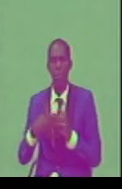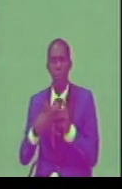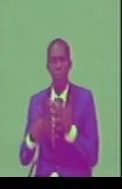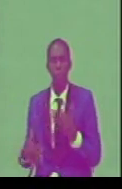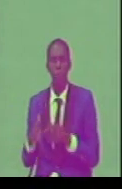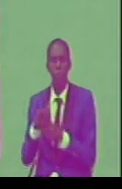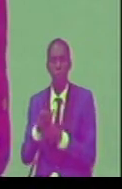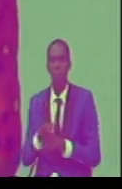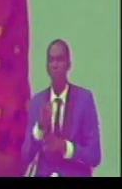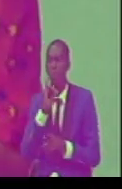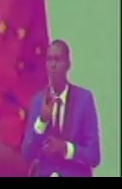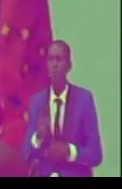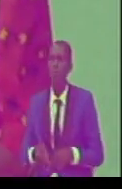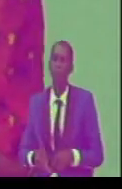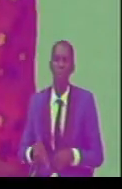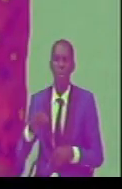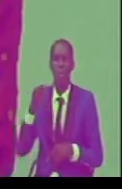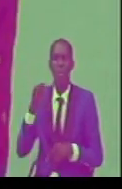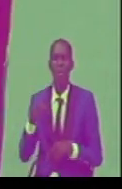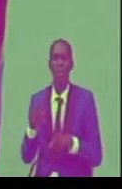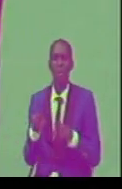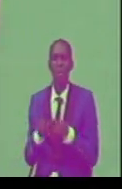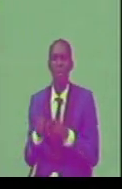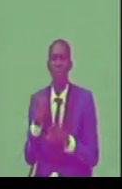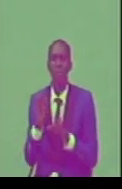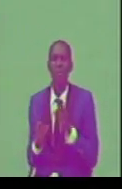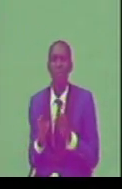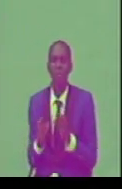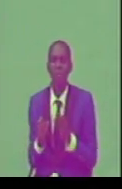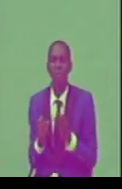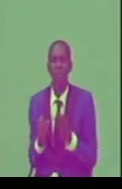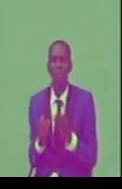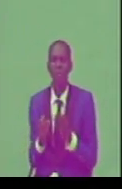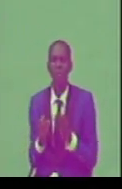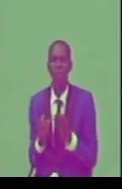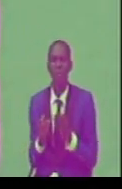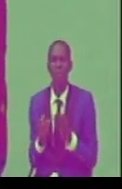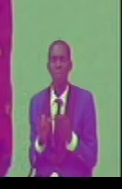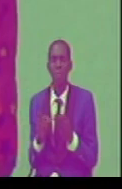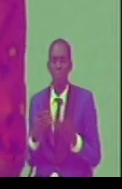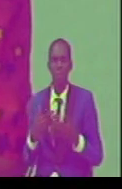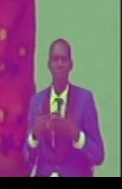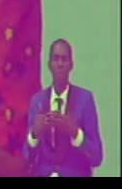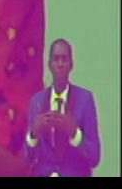my BP is going up and down, and it's as if